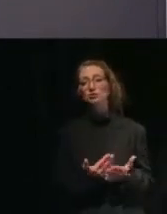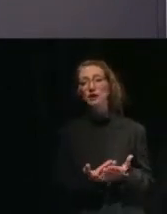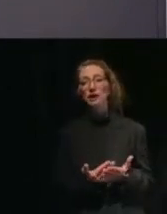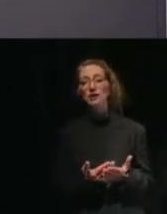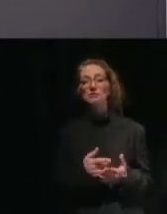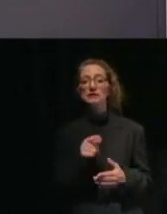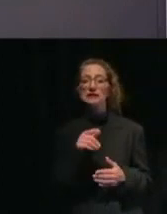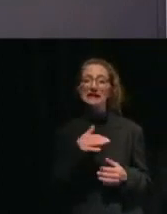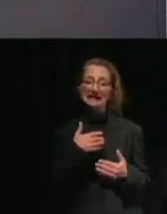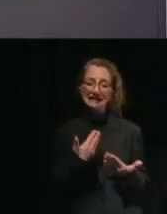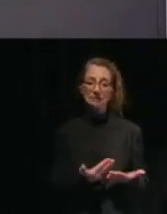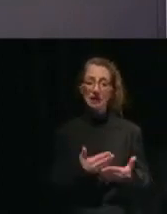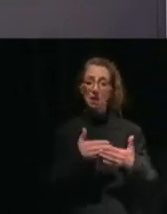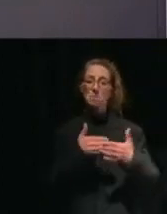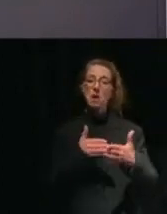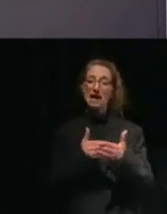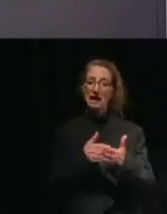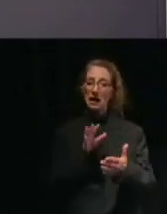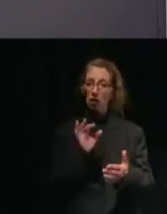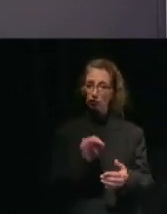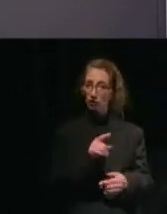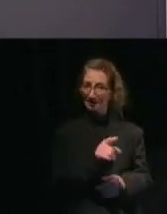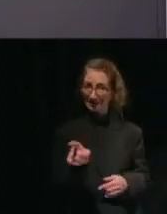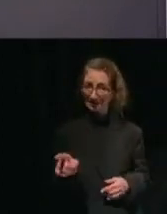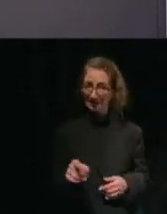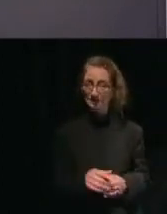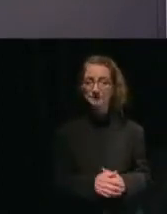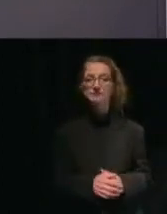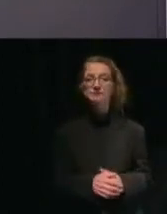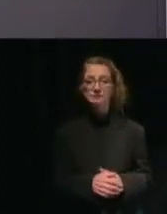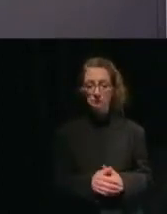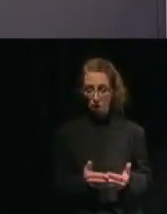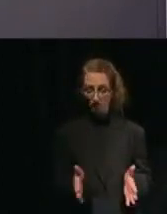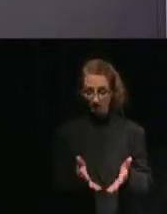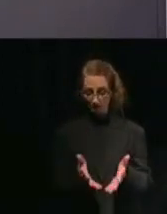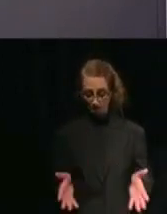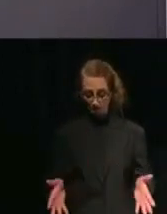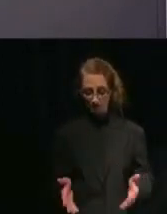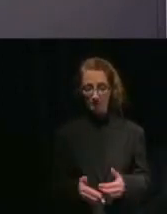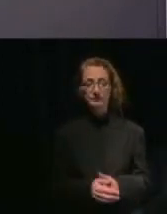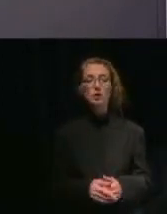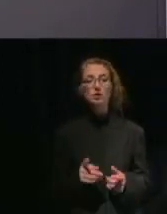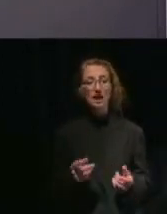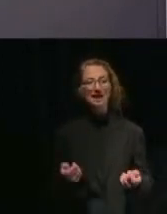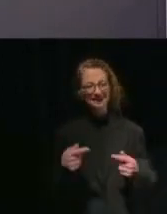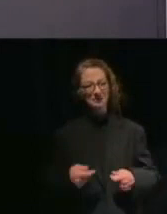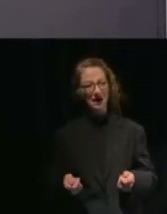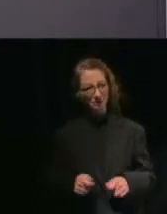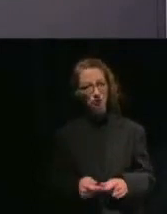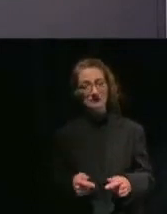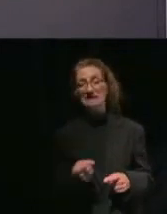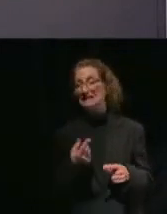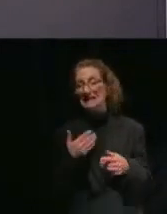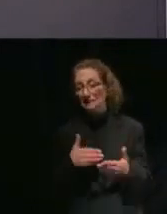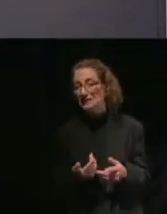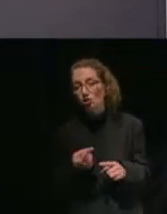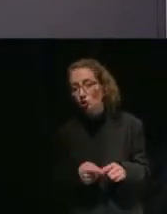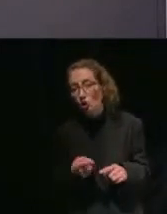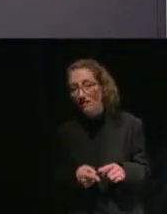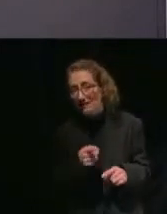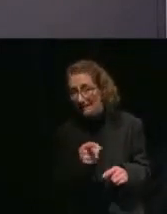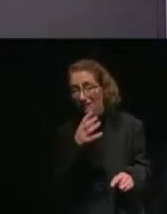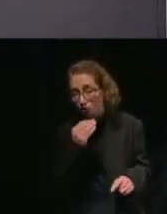And right at the end, there was another opportunity for people to choose their own words to express what they wanted us to